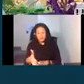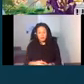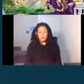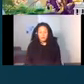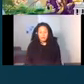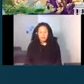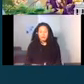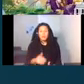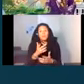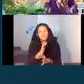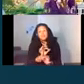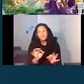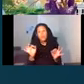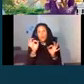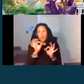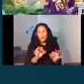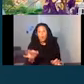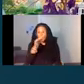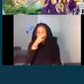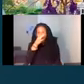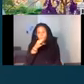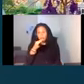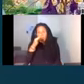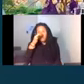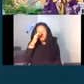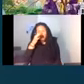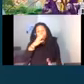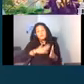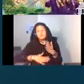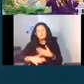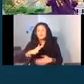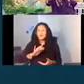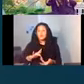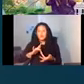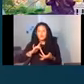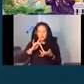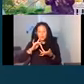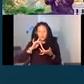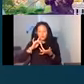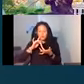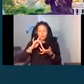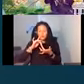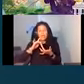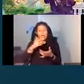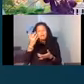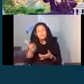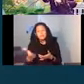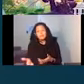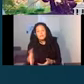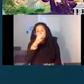There is no rose of such virtue.